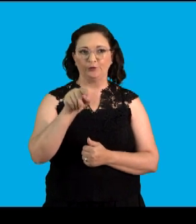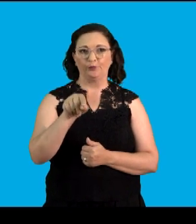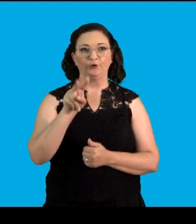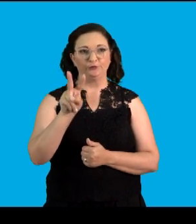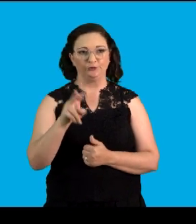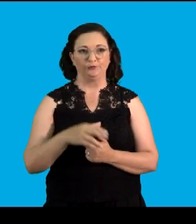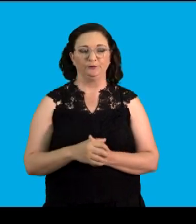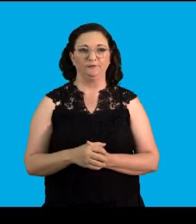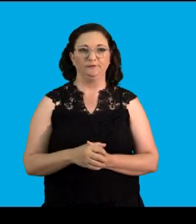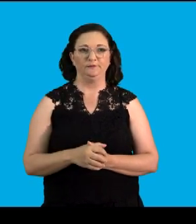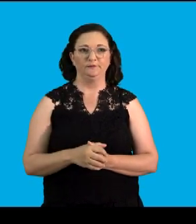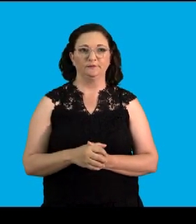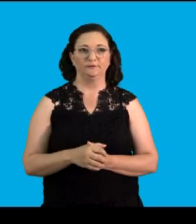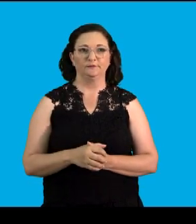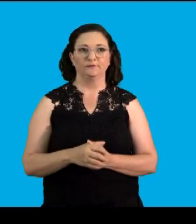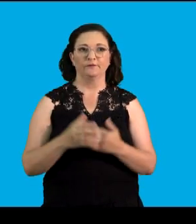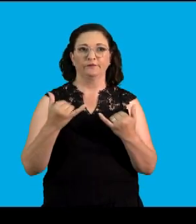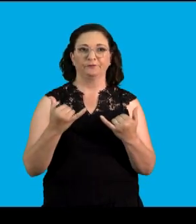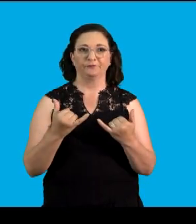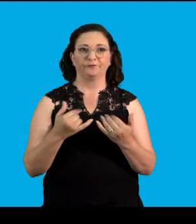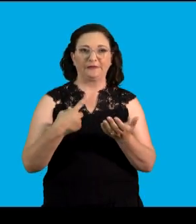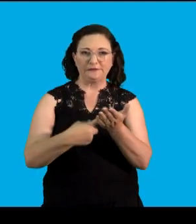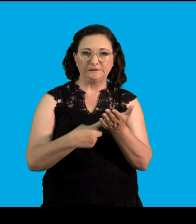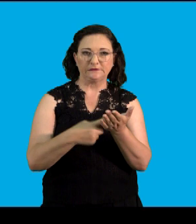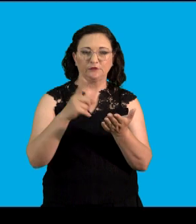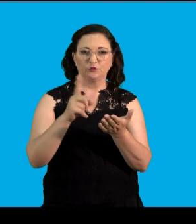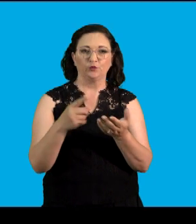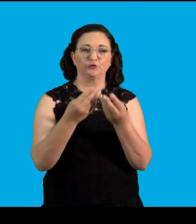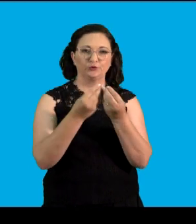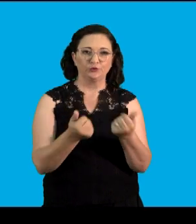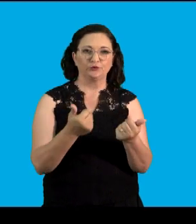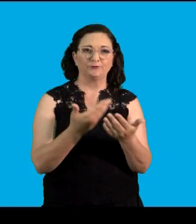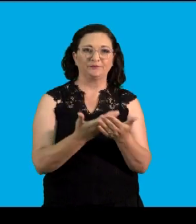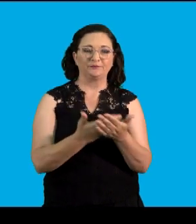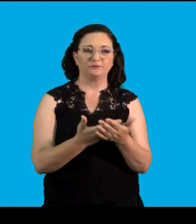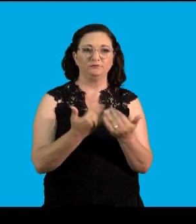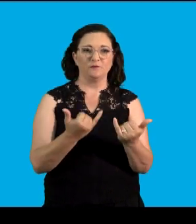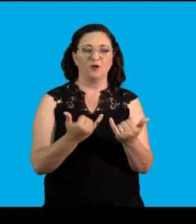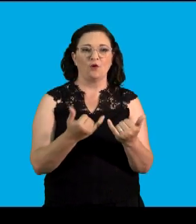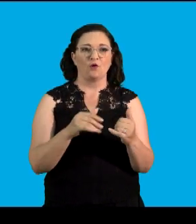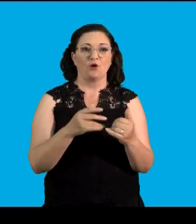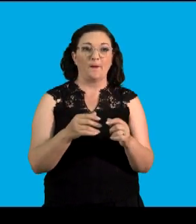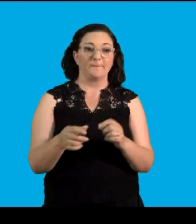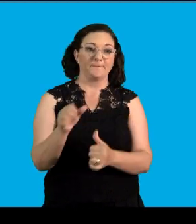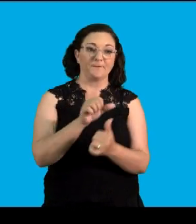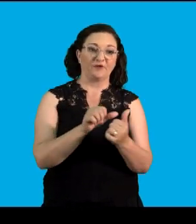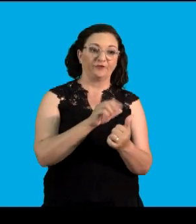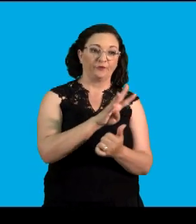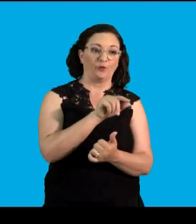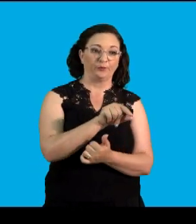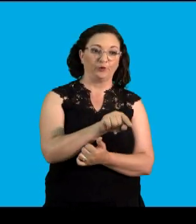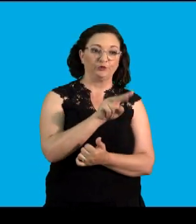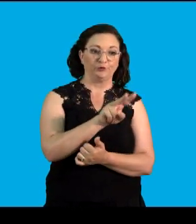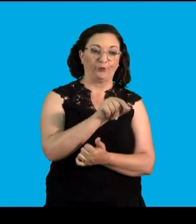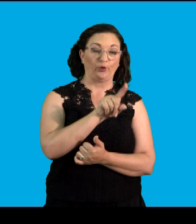4.2.2. Discuss solutions to the socioeconomic issue identified in question